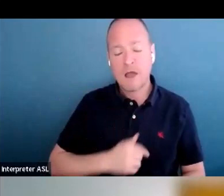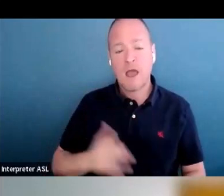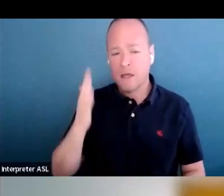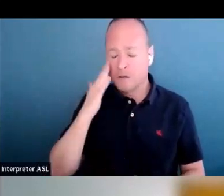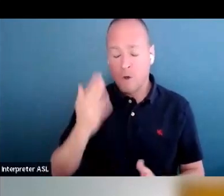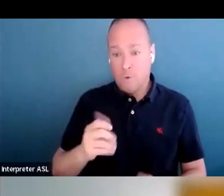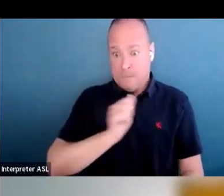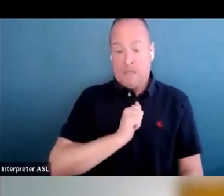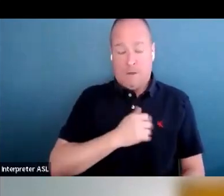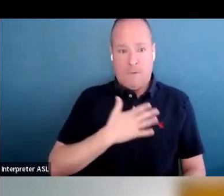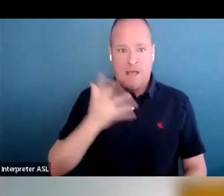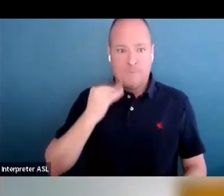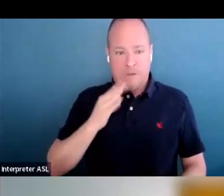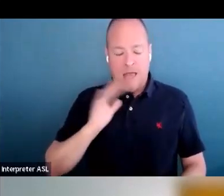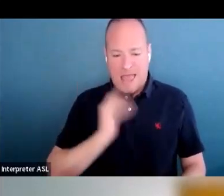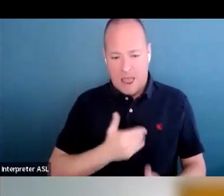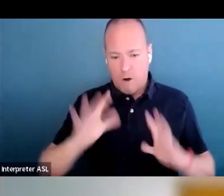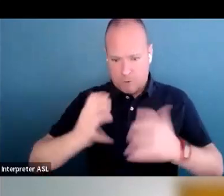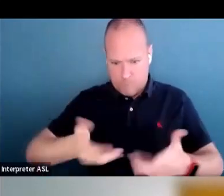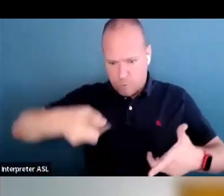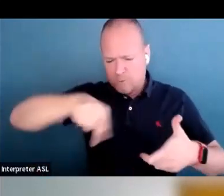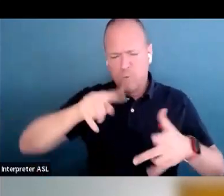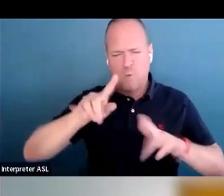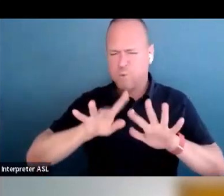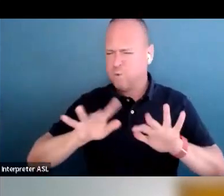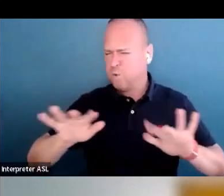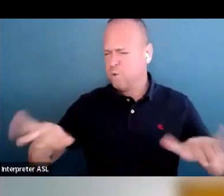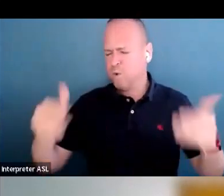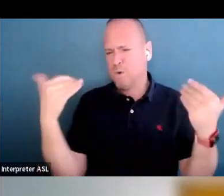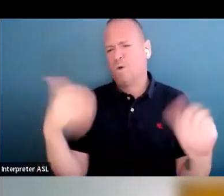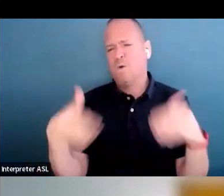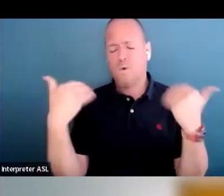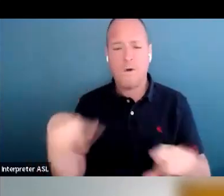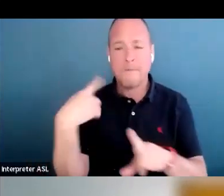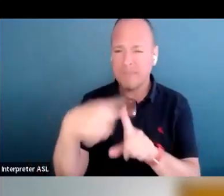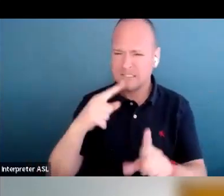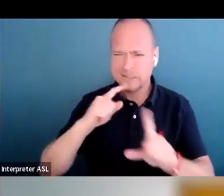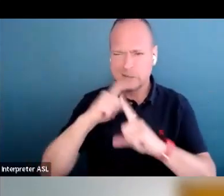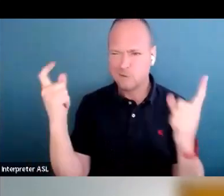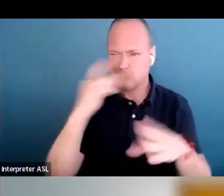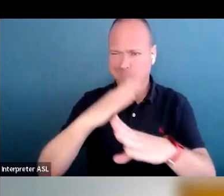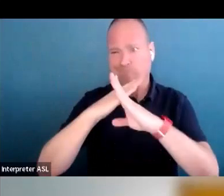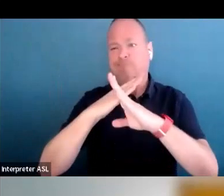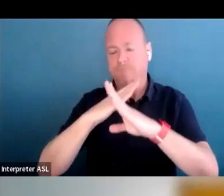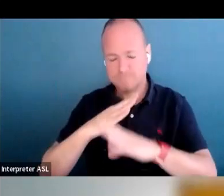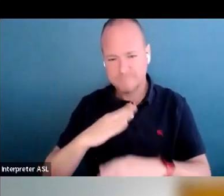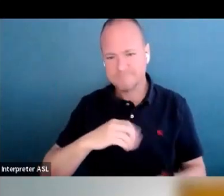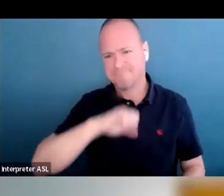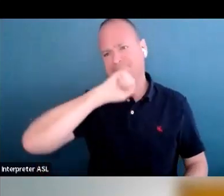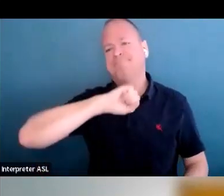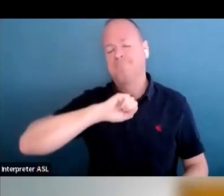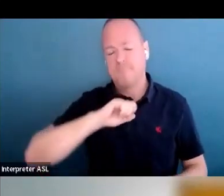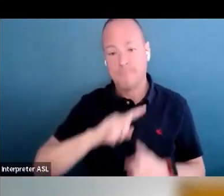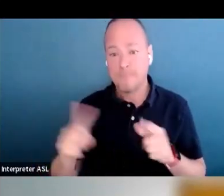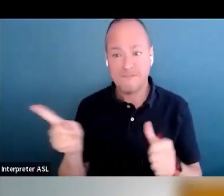our community's incredible diversity, as well as the significant obstacles we face. But first-hand knowledge is not the same thing as